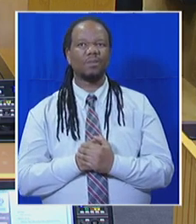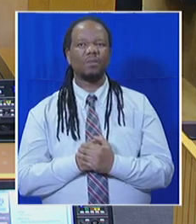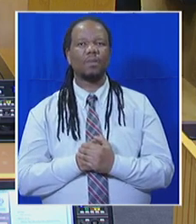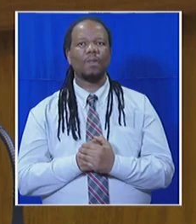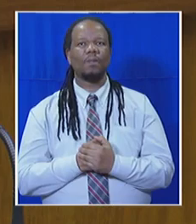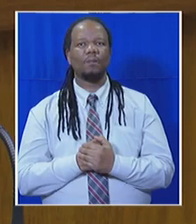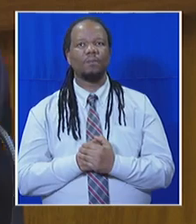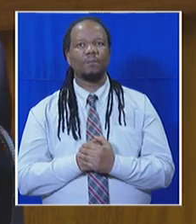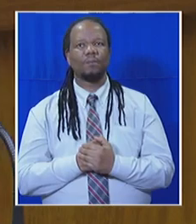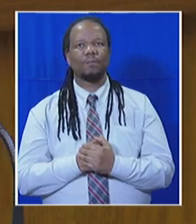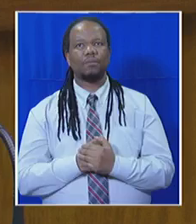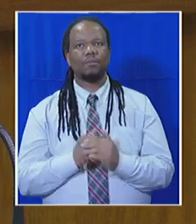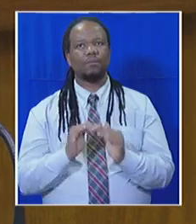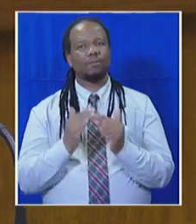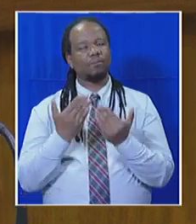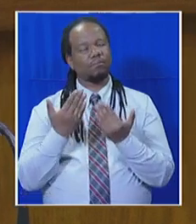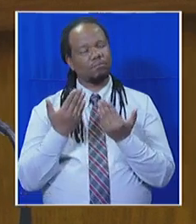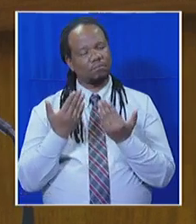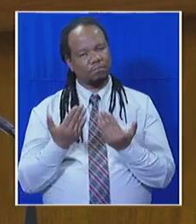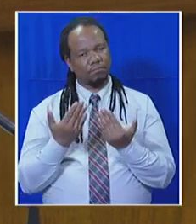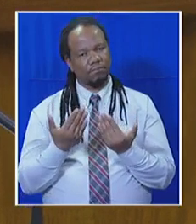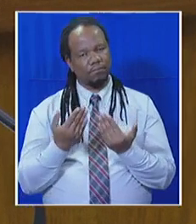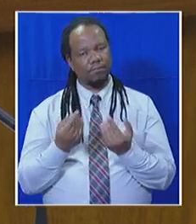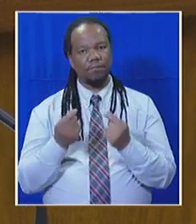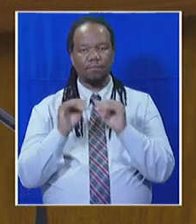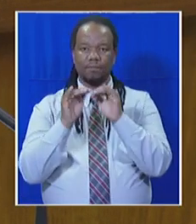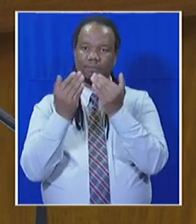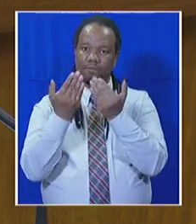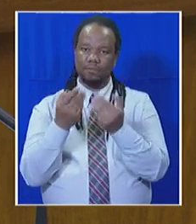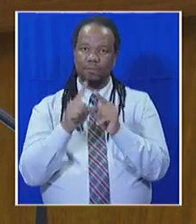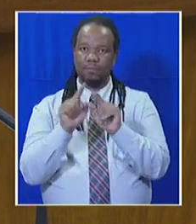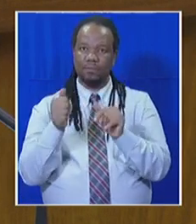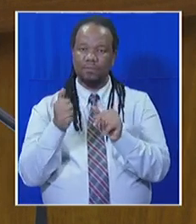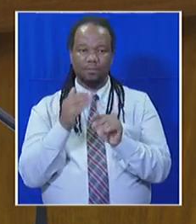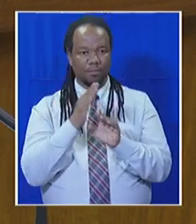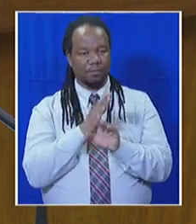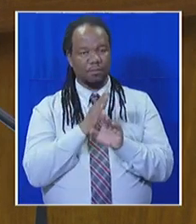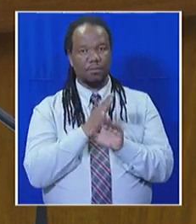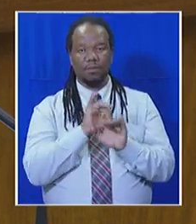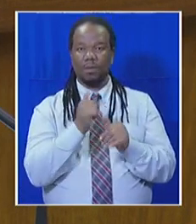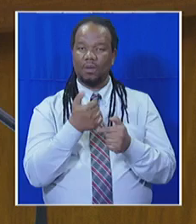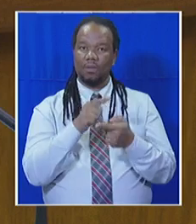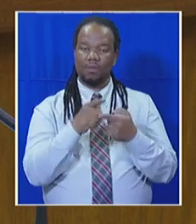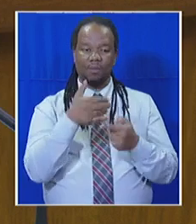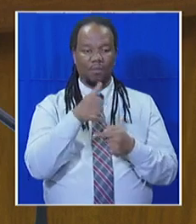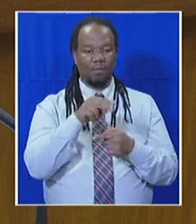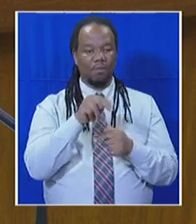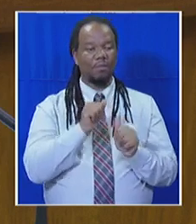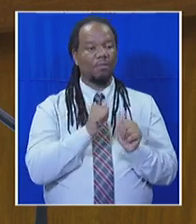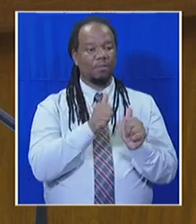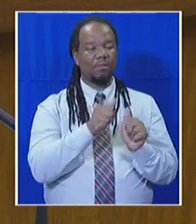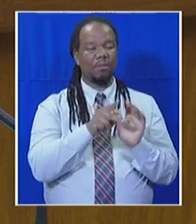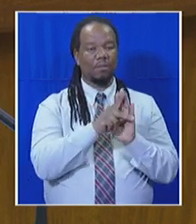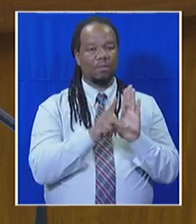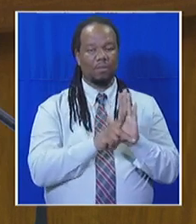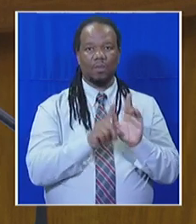The revised fiscal framework reflects proportionality and prioritization in terms of the ANC government policy and the